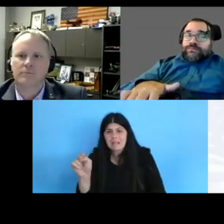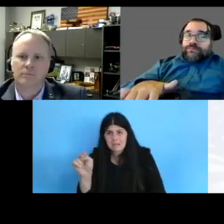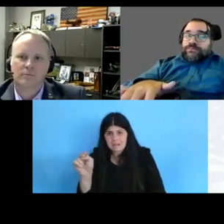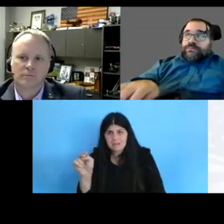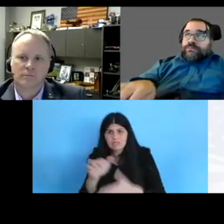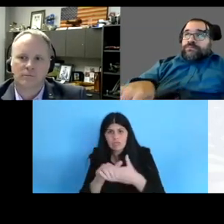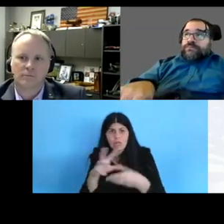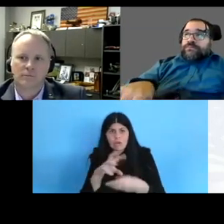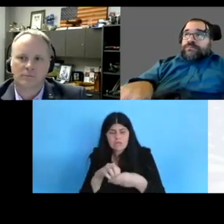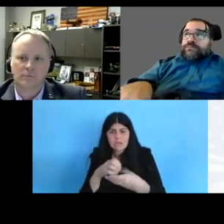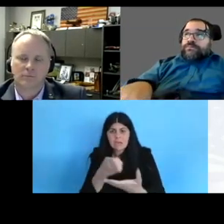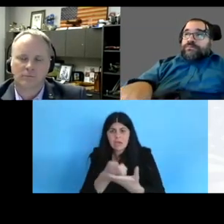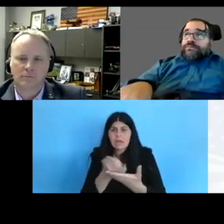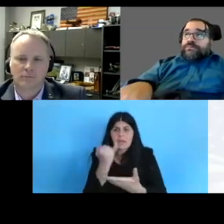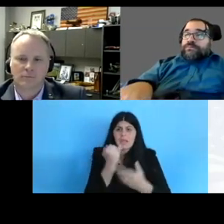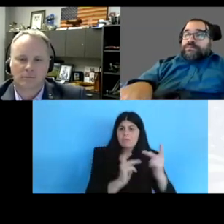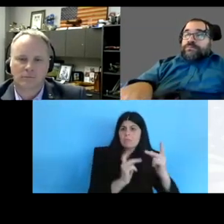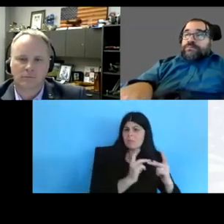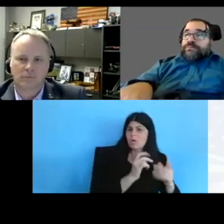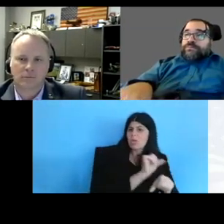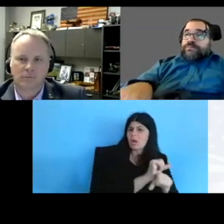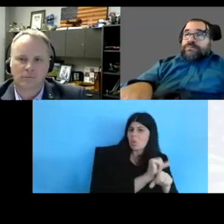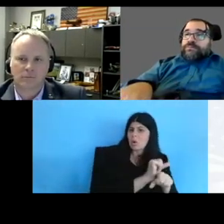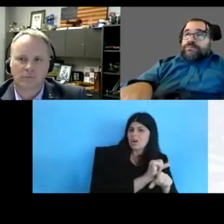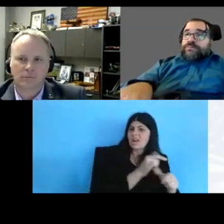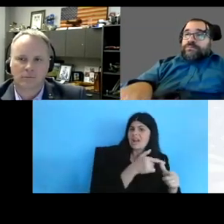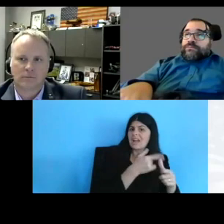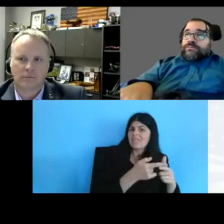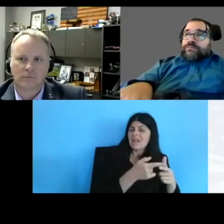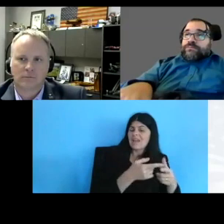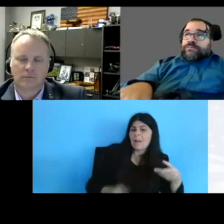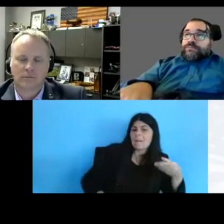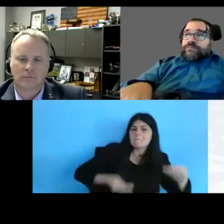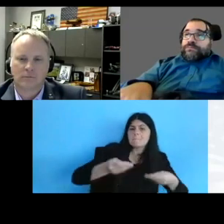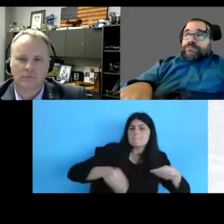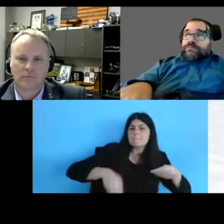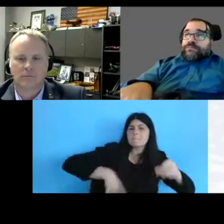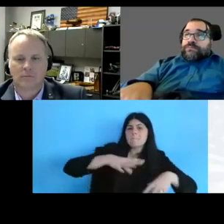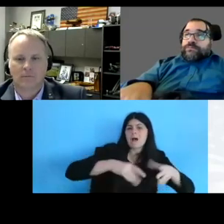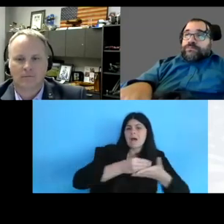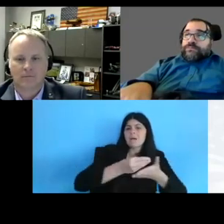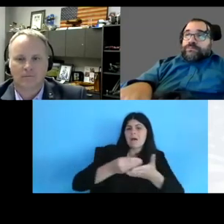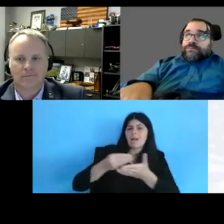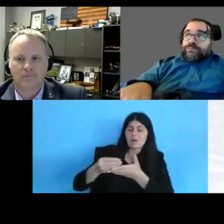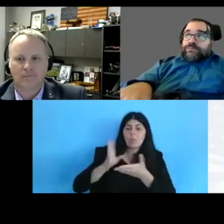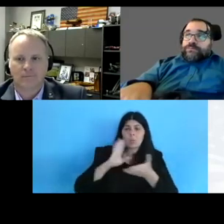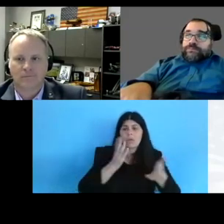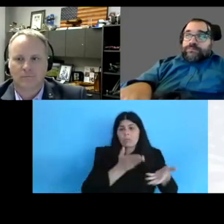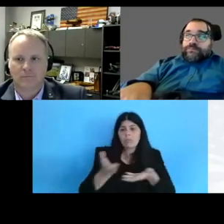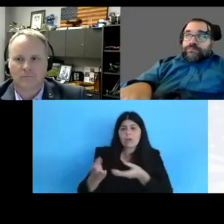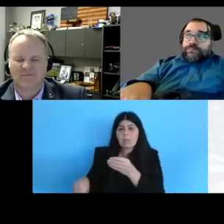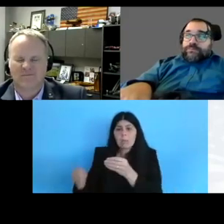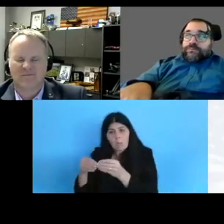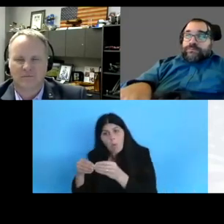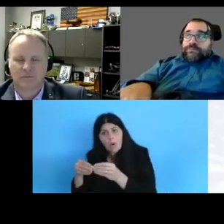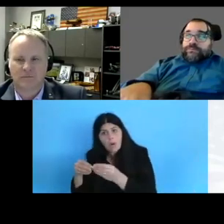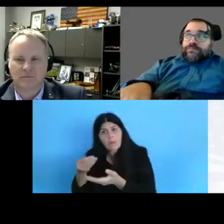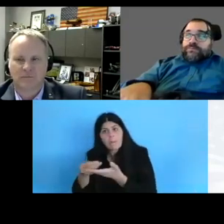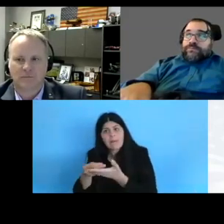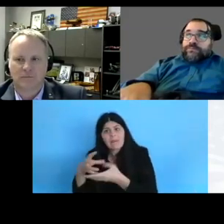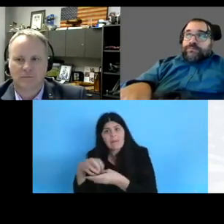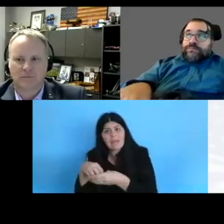their paychecks bring money into the economy. And we are the largest diverse population of